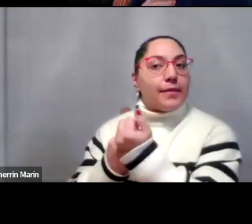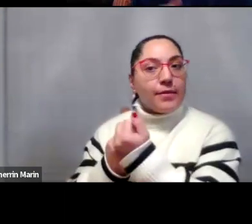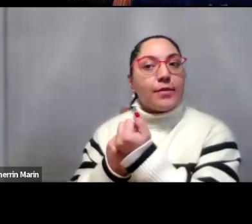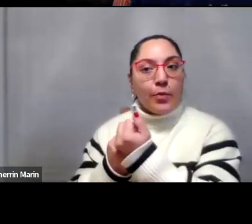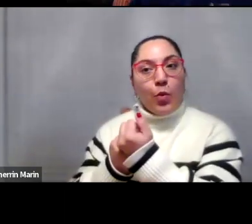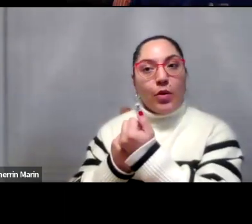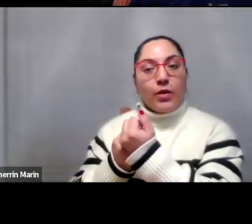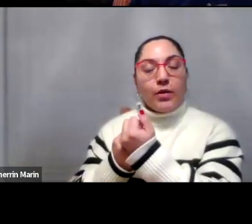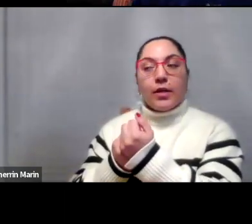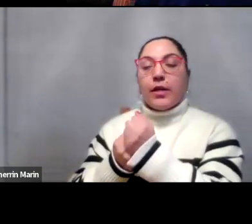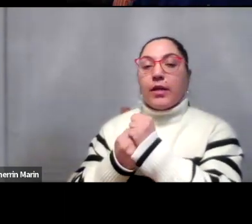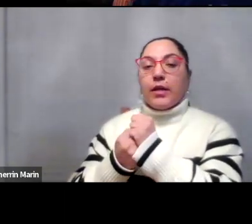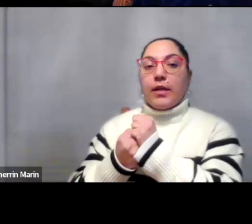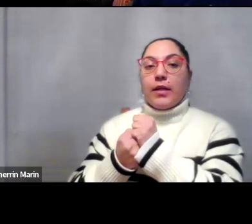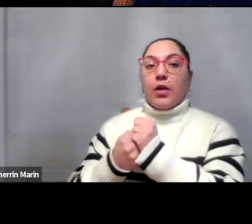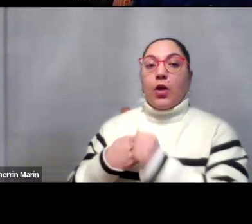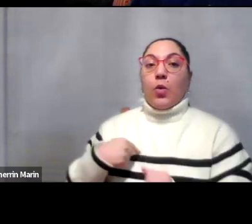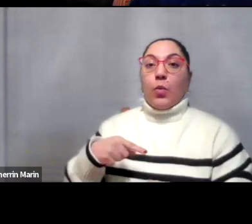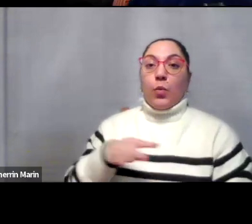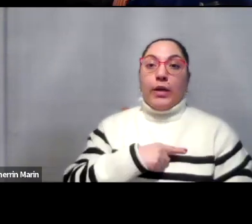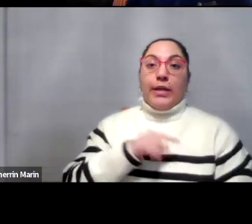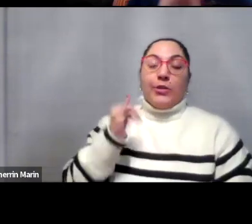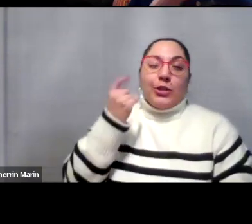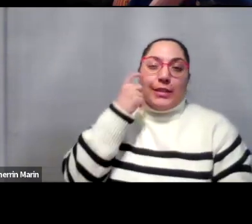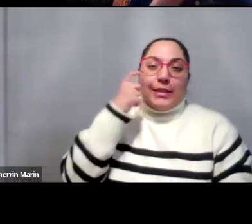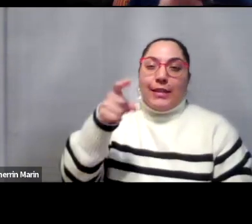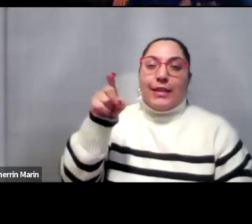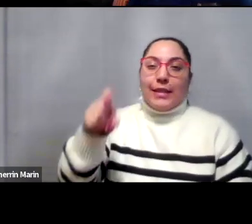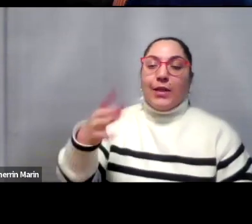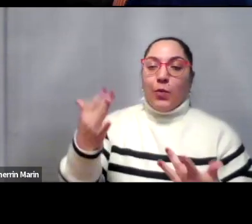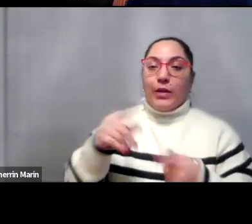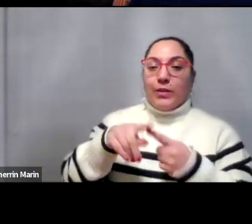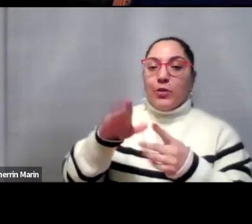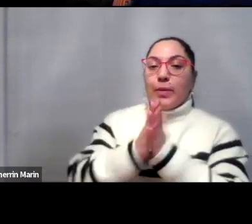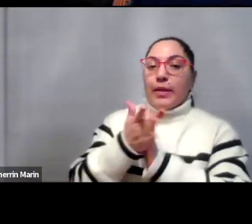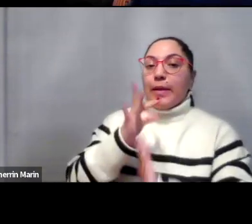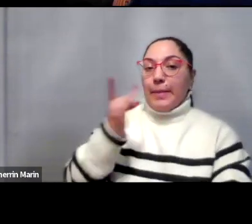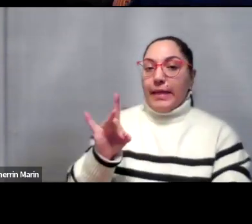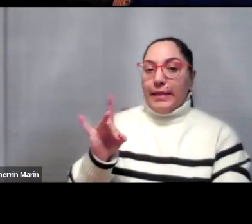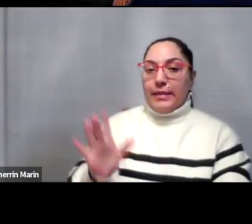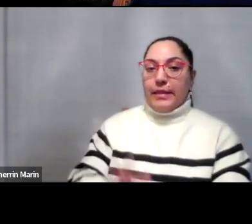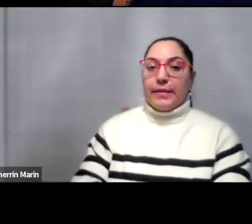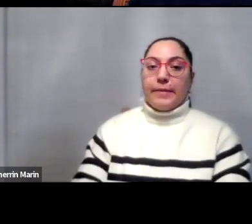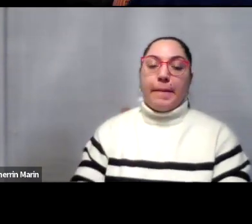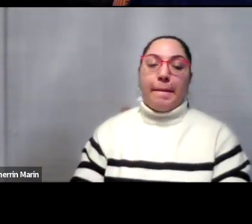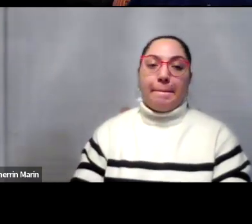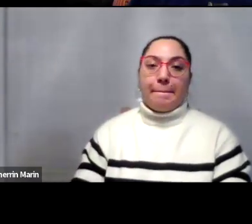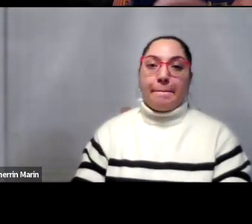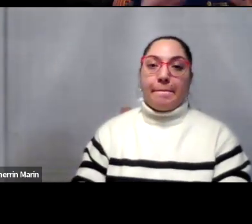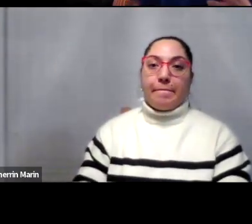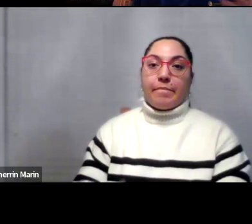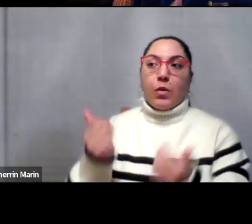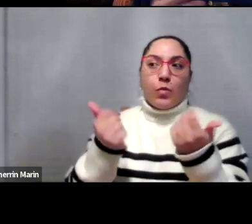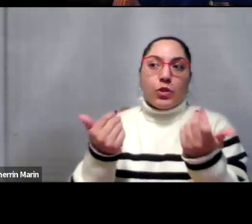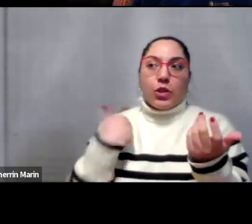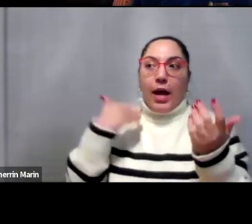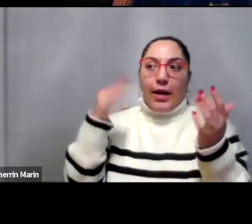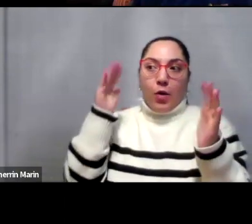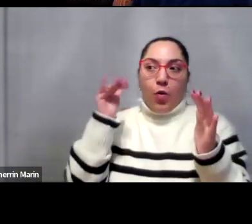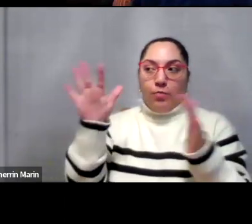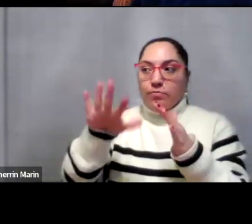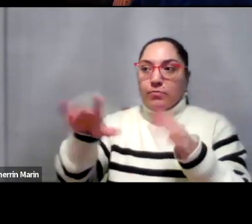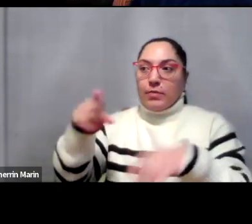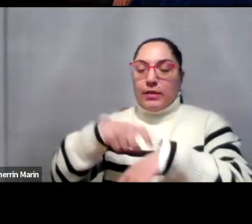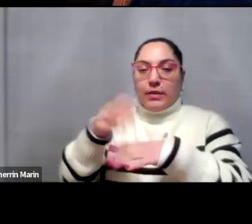on this team. We do just have to wait until you turn 18. Which hopefully is around that senior